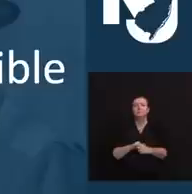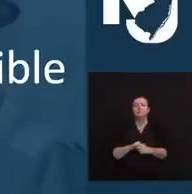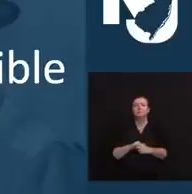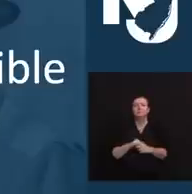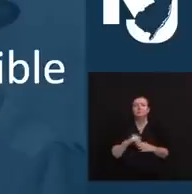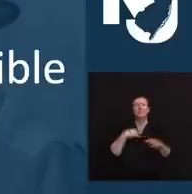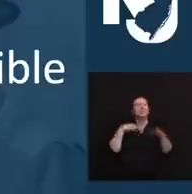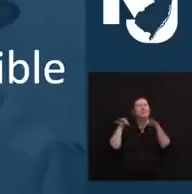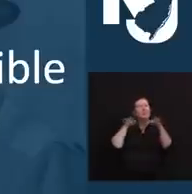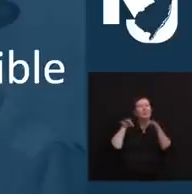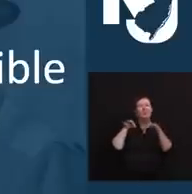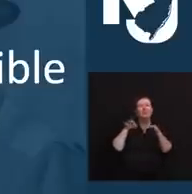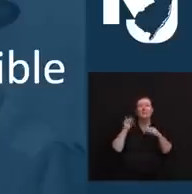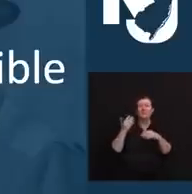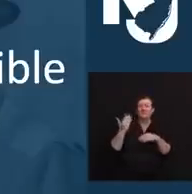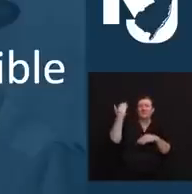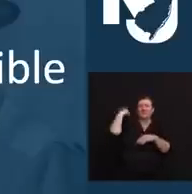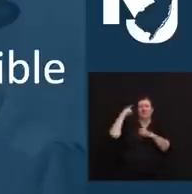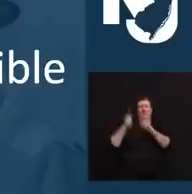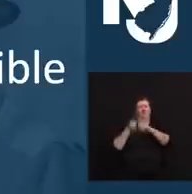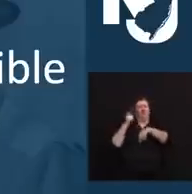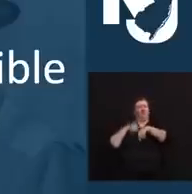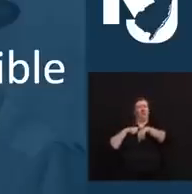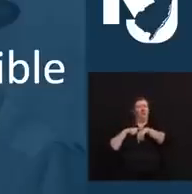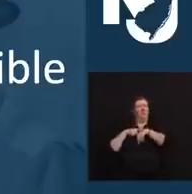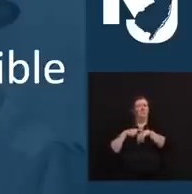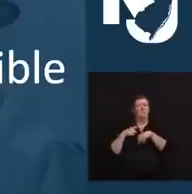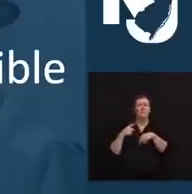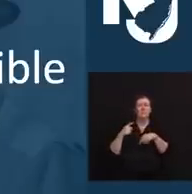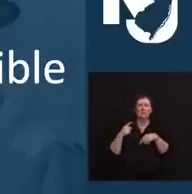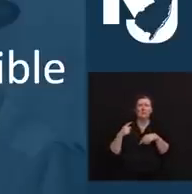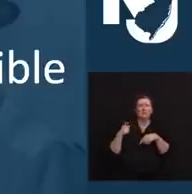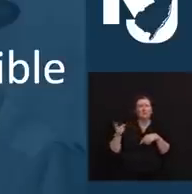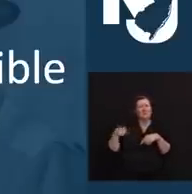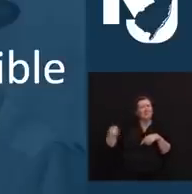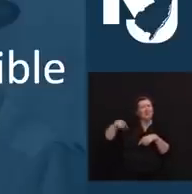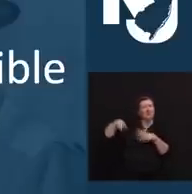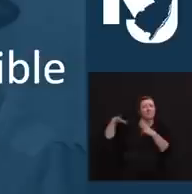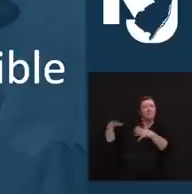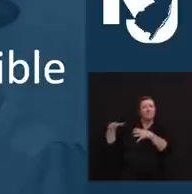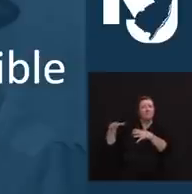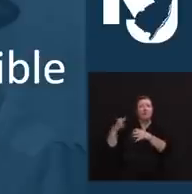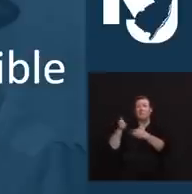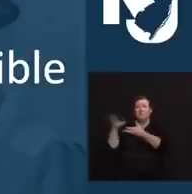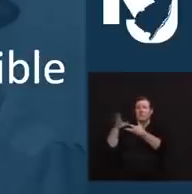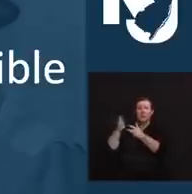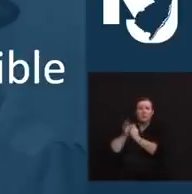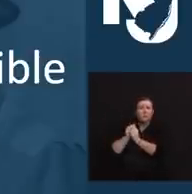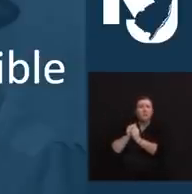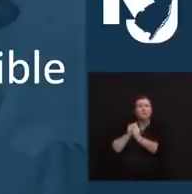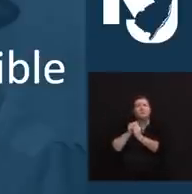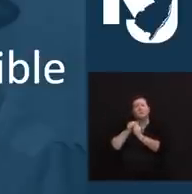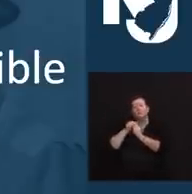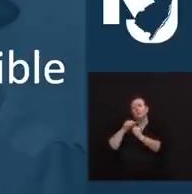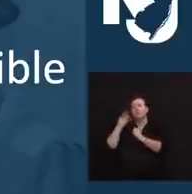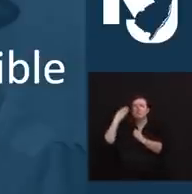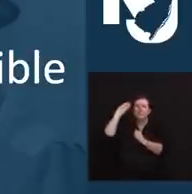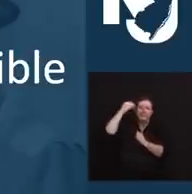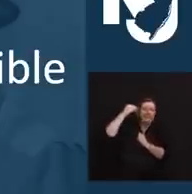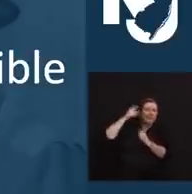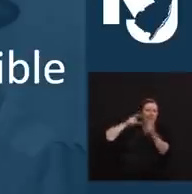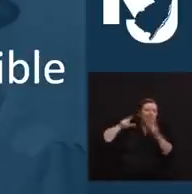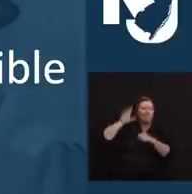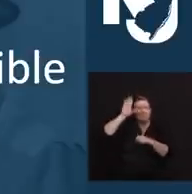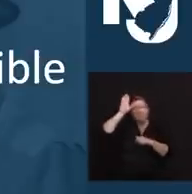in the spring, they've been the ones who have had to deal with the knuckleheads, including at super spreader events. So